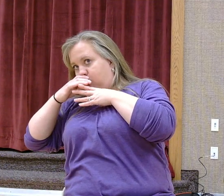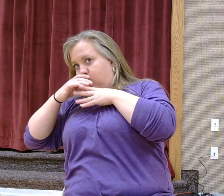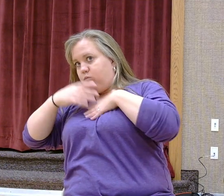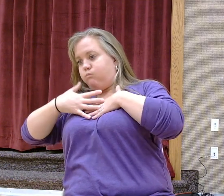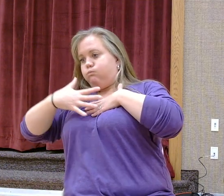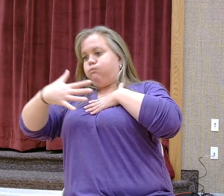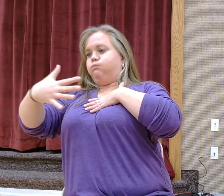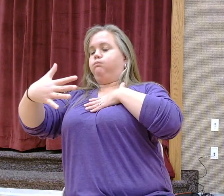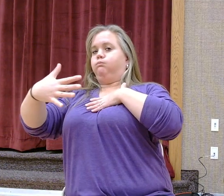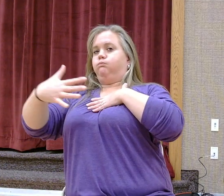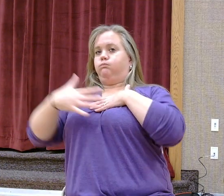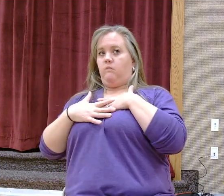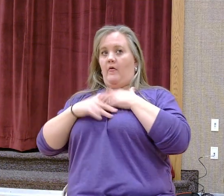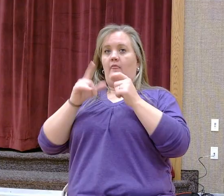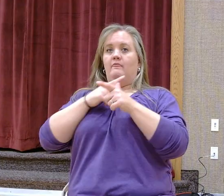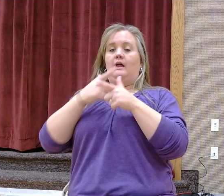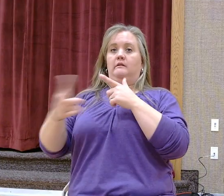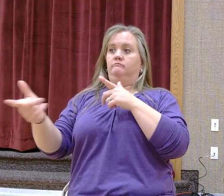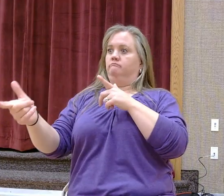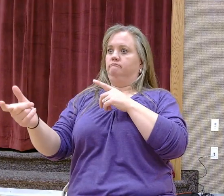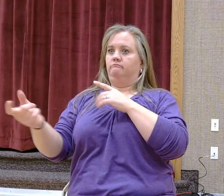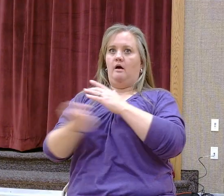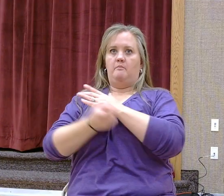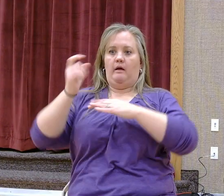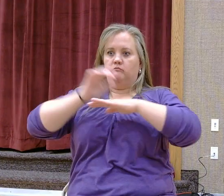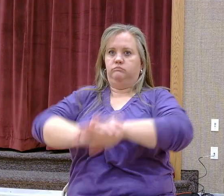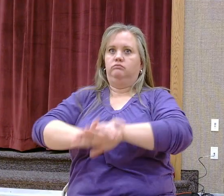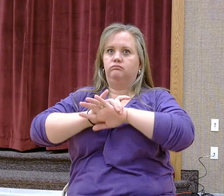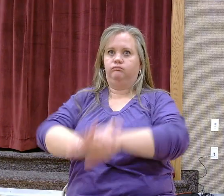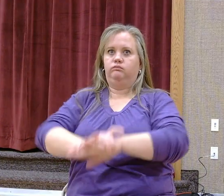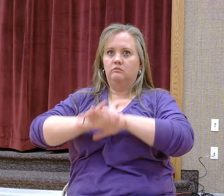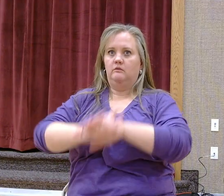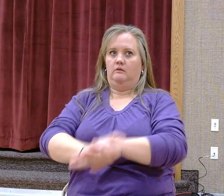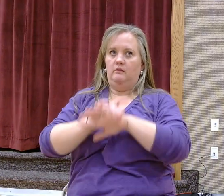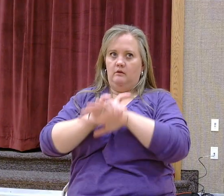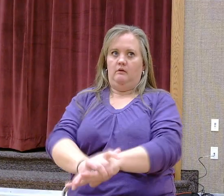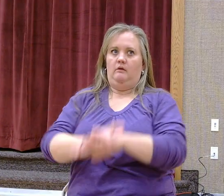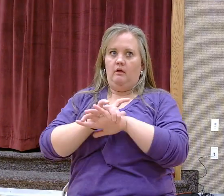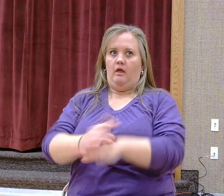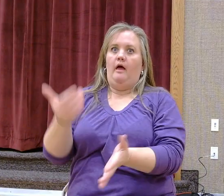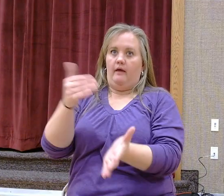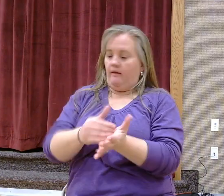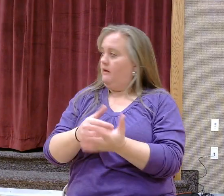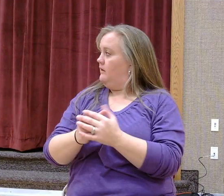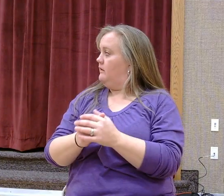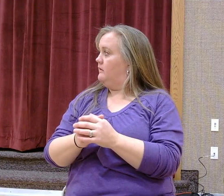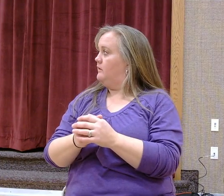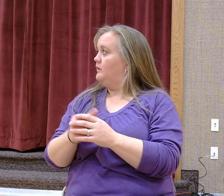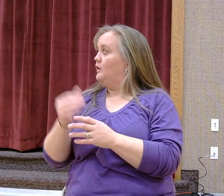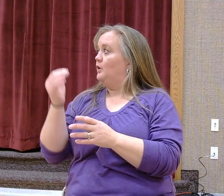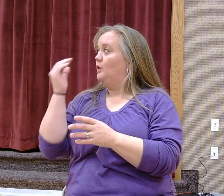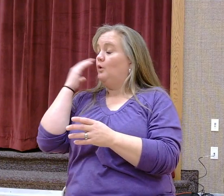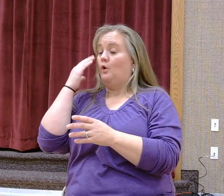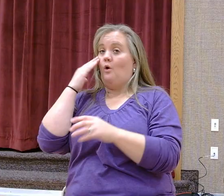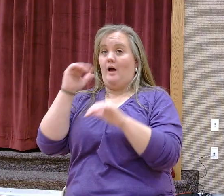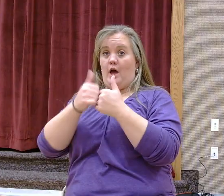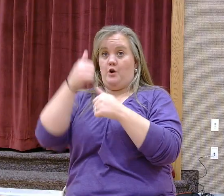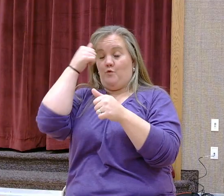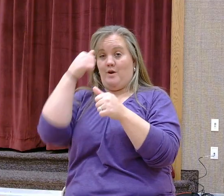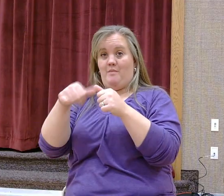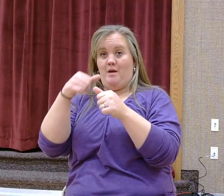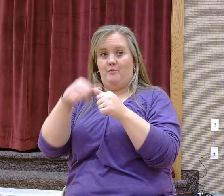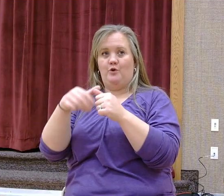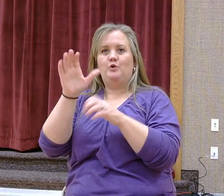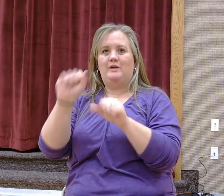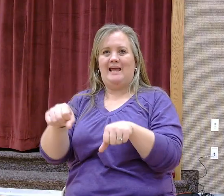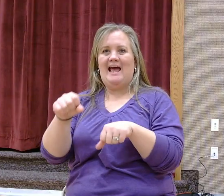2, and then you go right back to resuming CPR. So the way to remember this and how fast you're going is if you